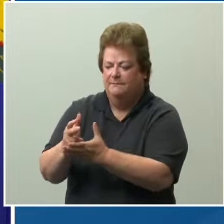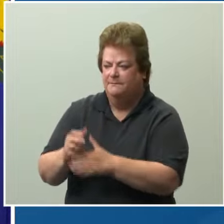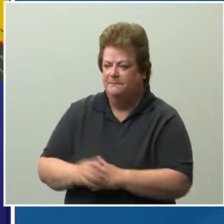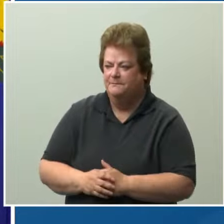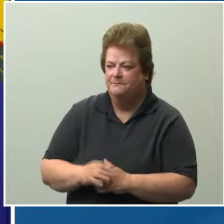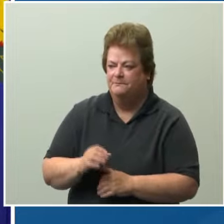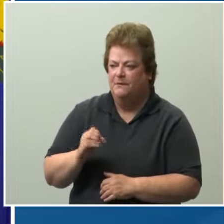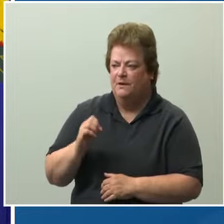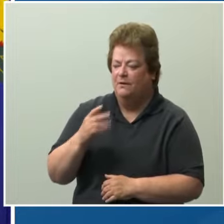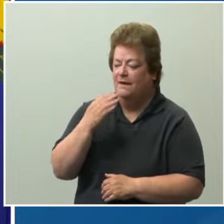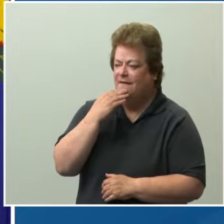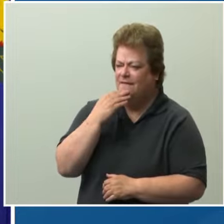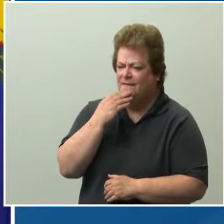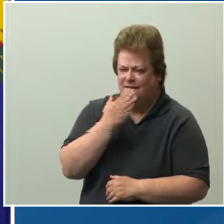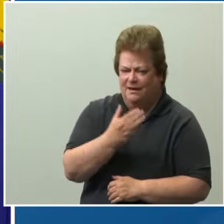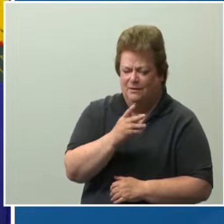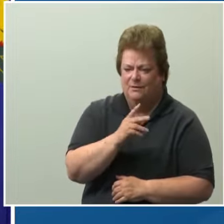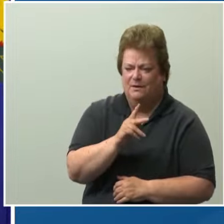Thank you.